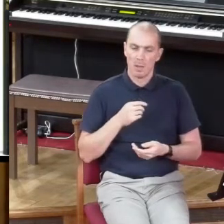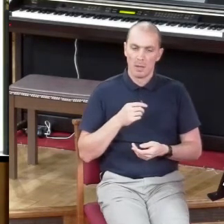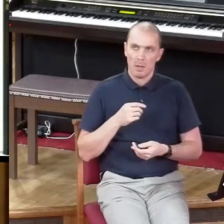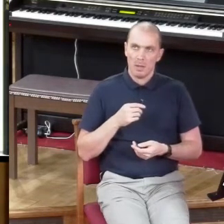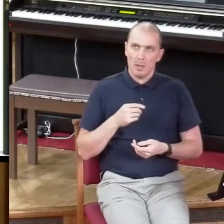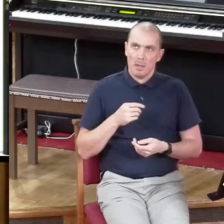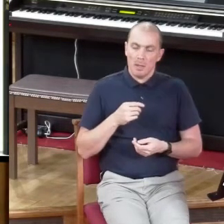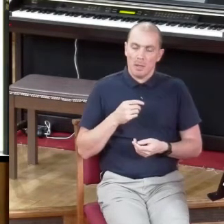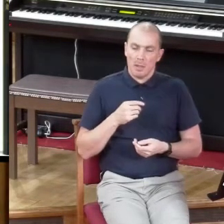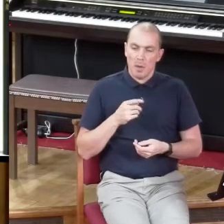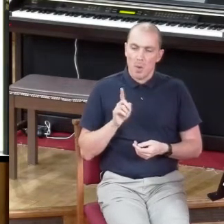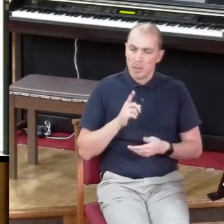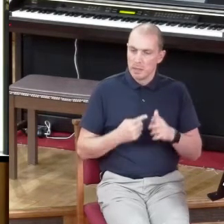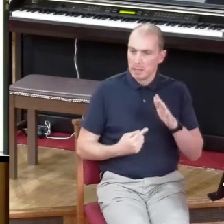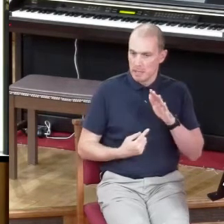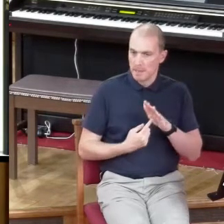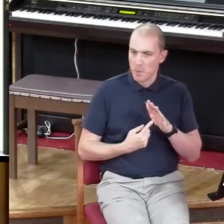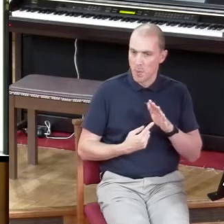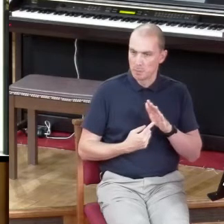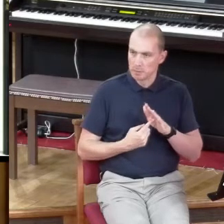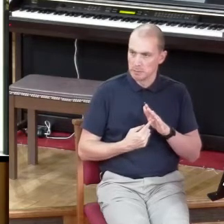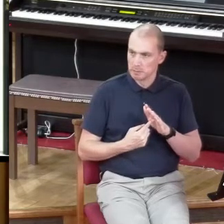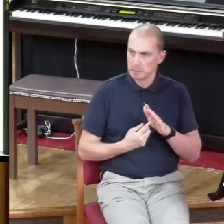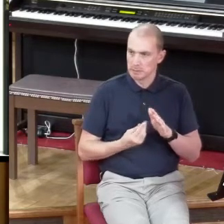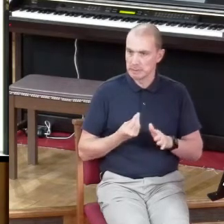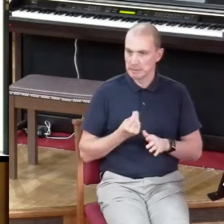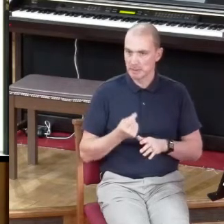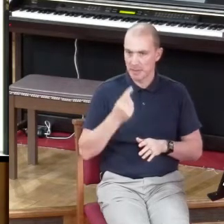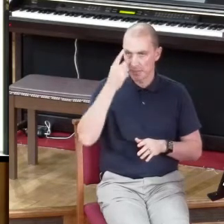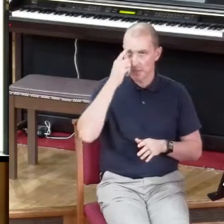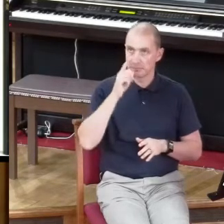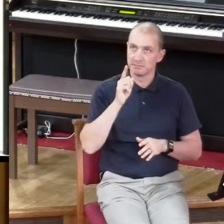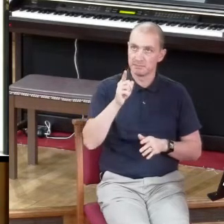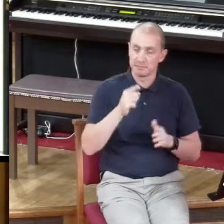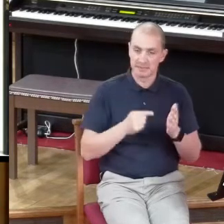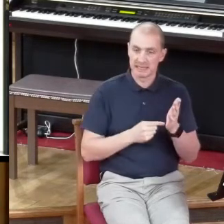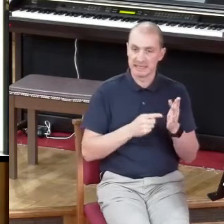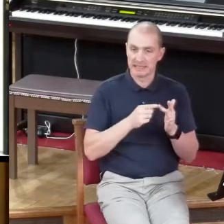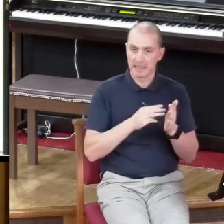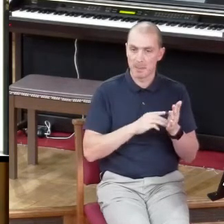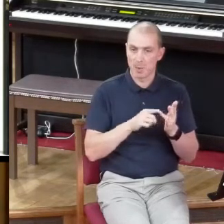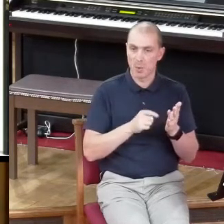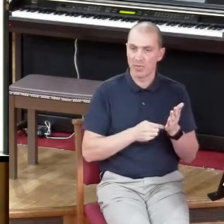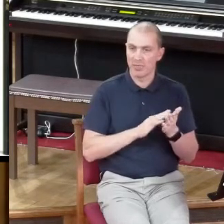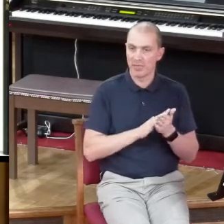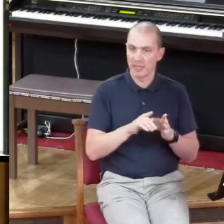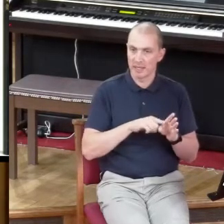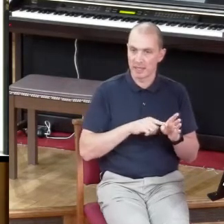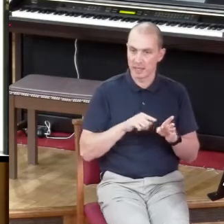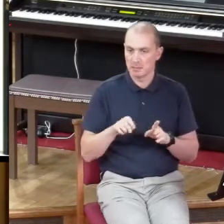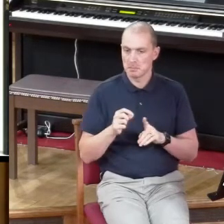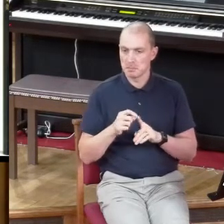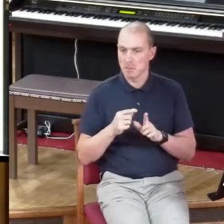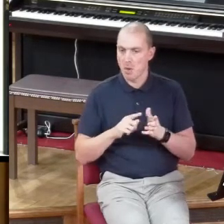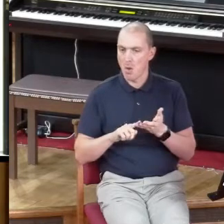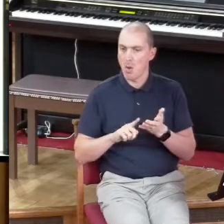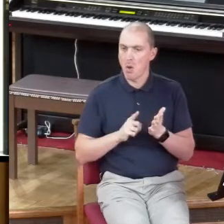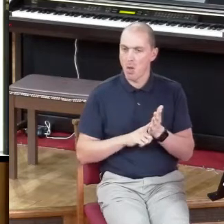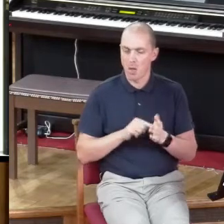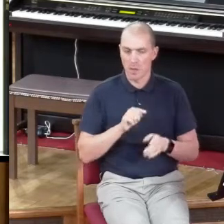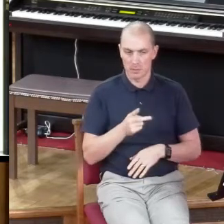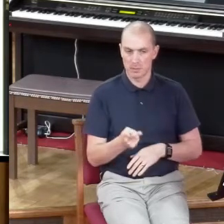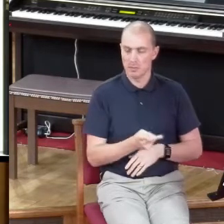mattered? And we might think, well, in Timothy's day, in Paul's day, in New Testament times, the church wasn't in crisis,